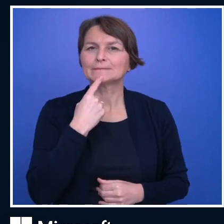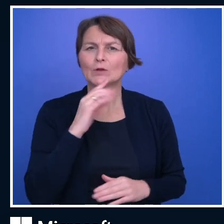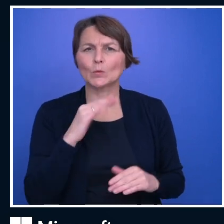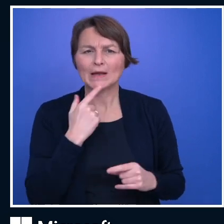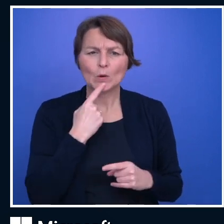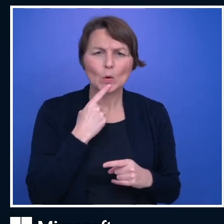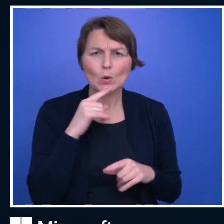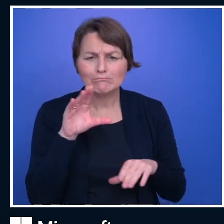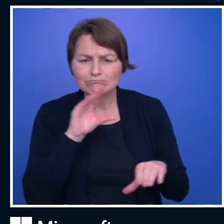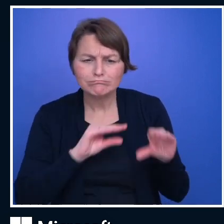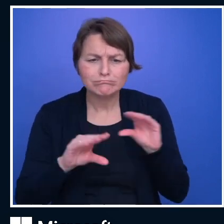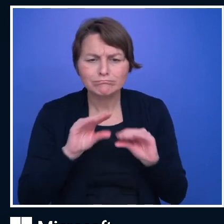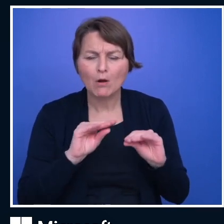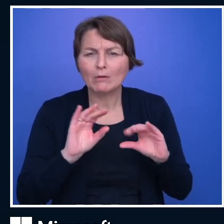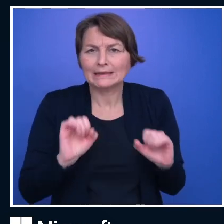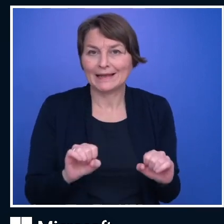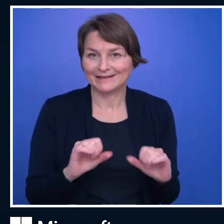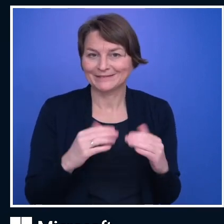naive Bayes.